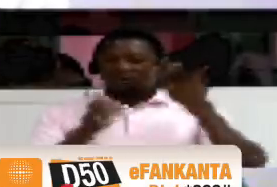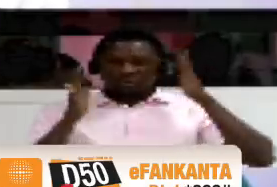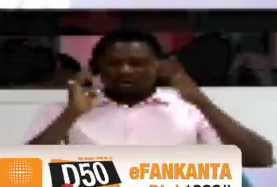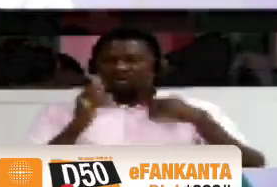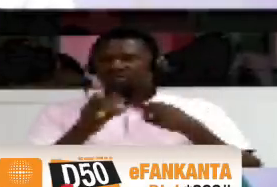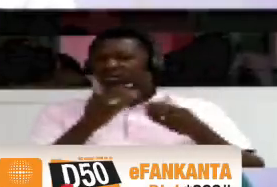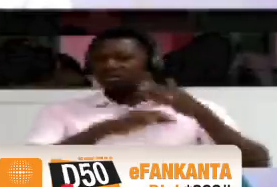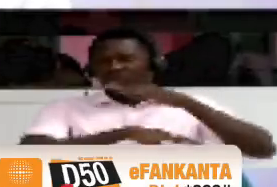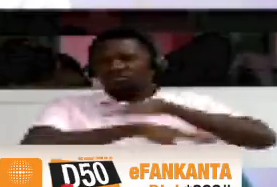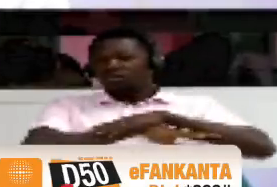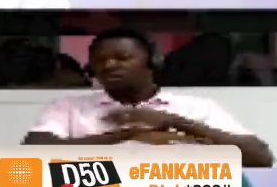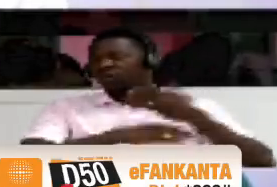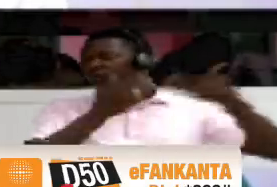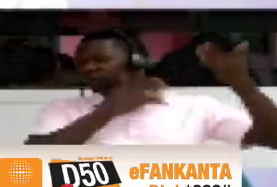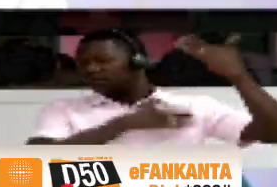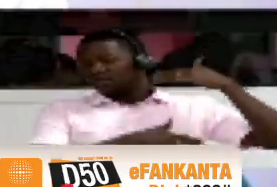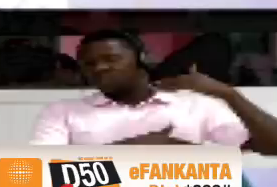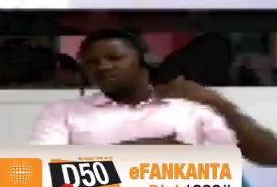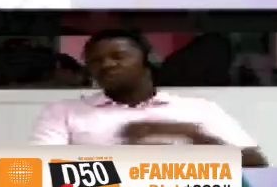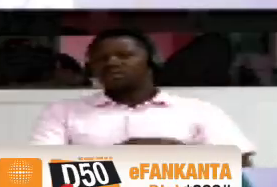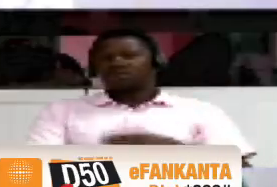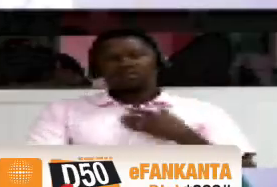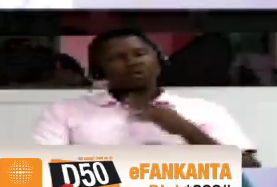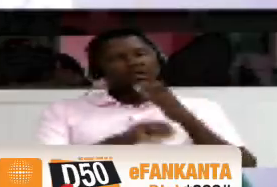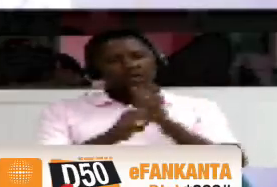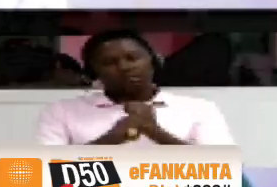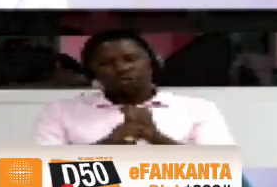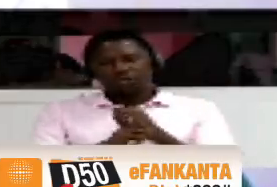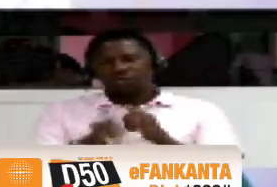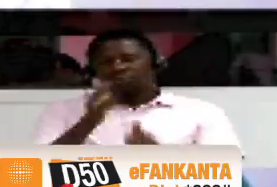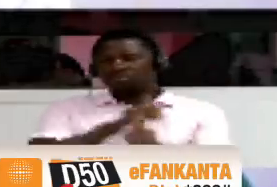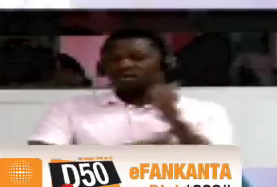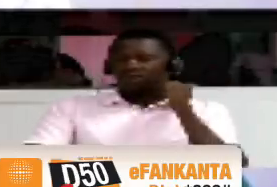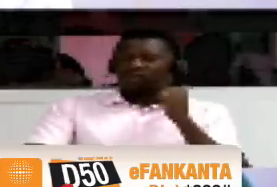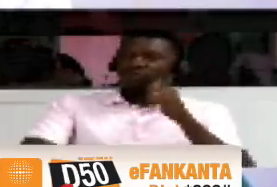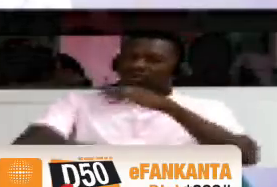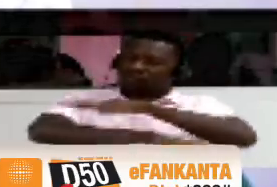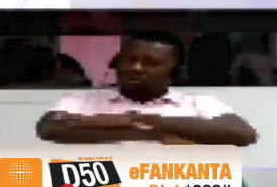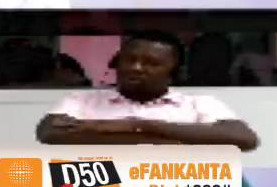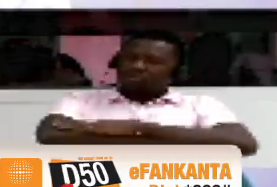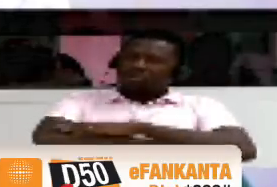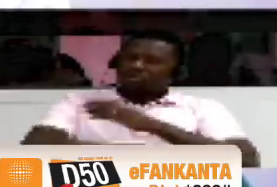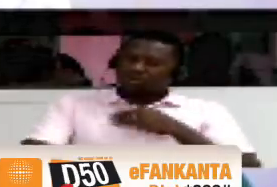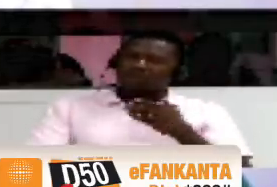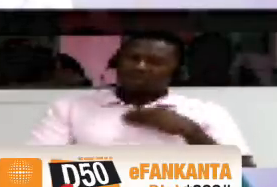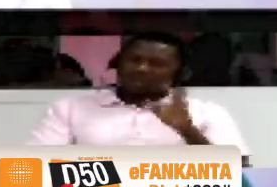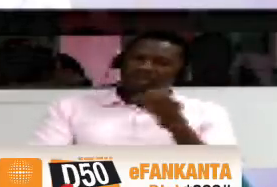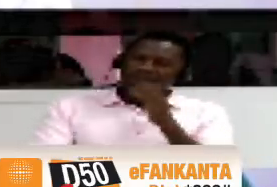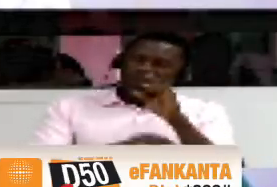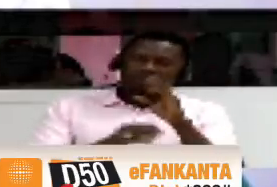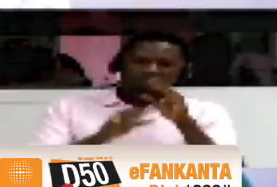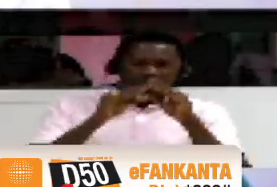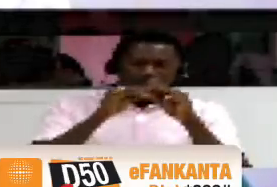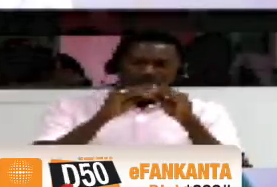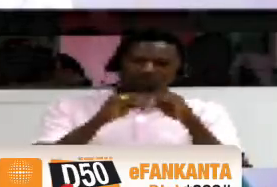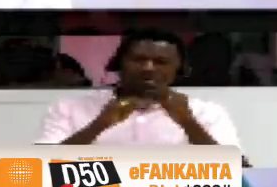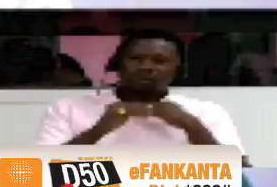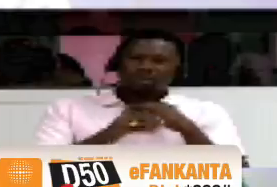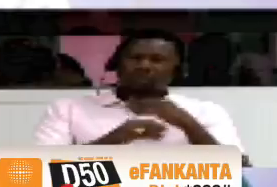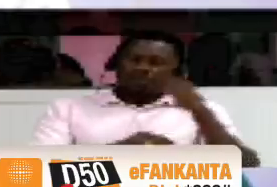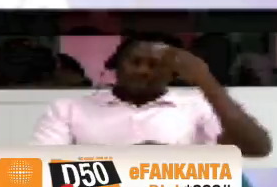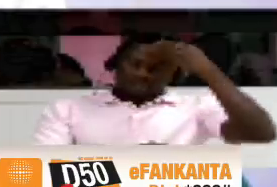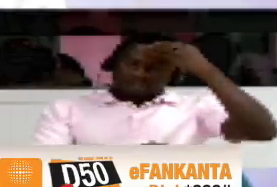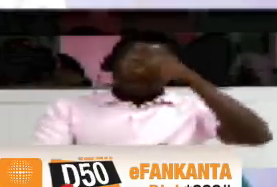So can you help me? We go back to the school. so that I can talk to the